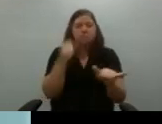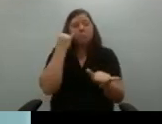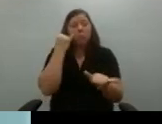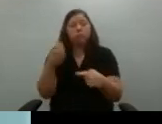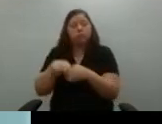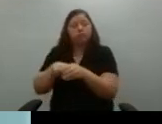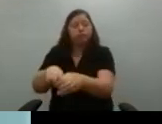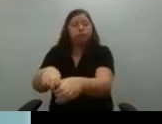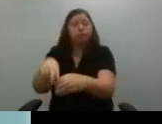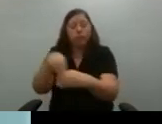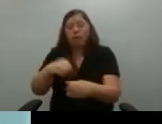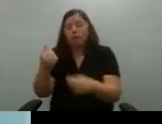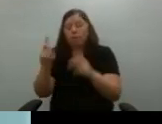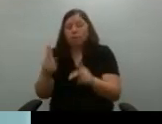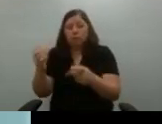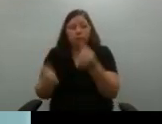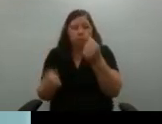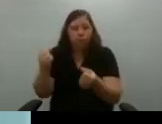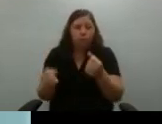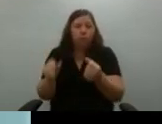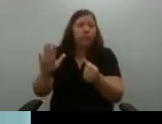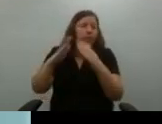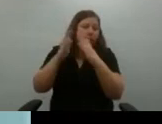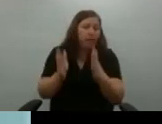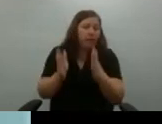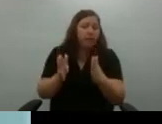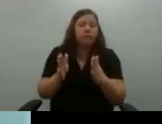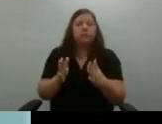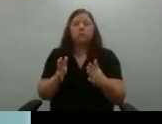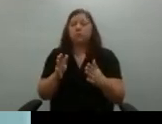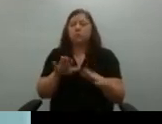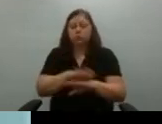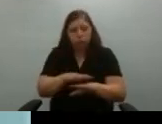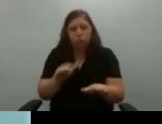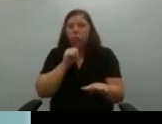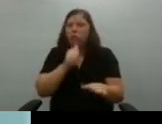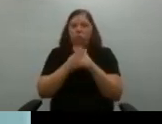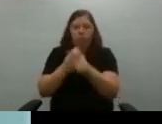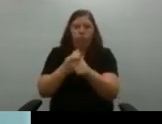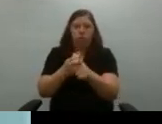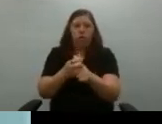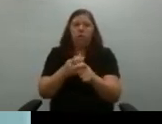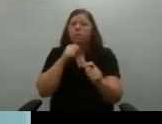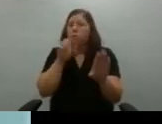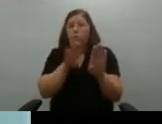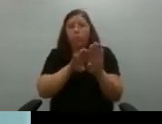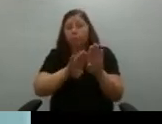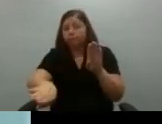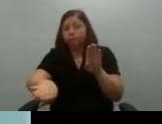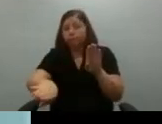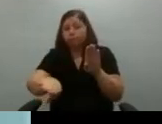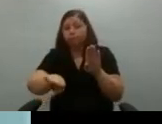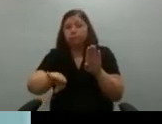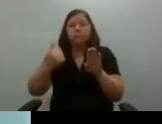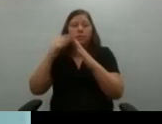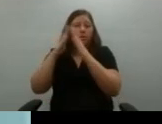again, don't run, as this could lead to you getting arrested. Do not open the door. You, again,